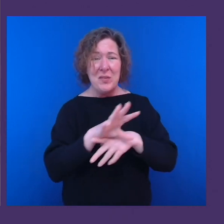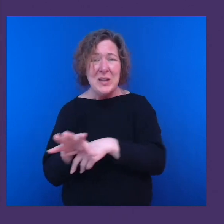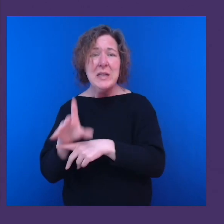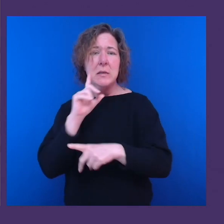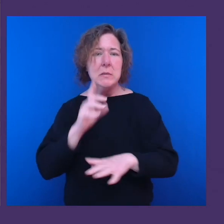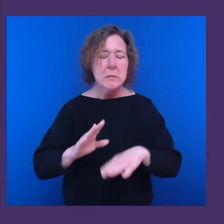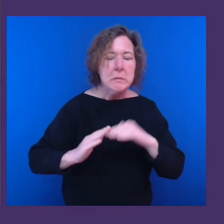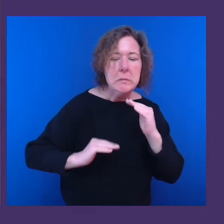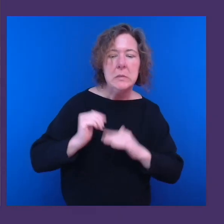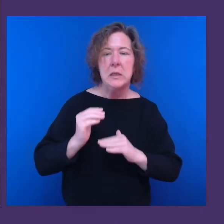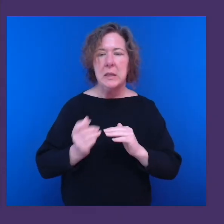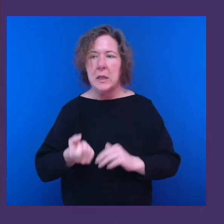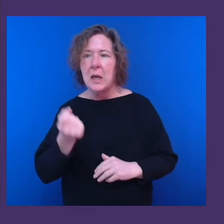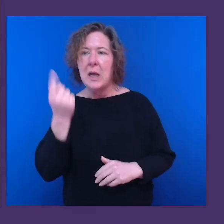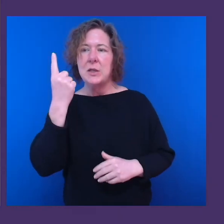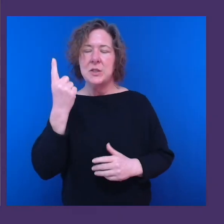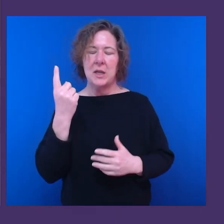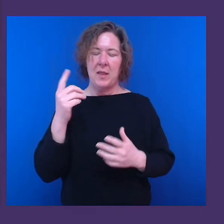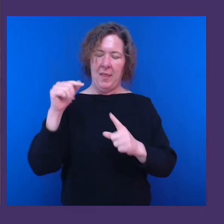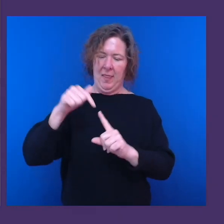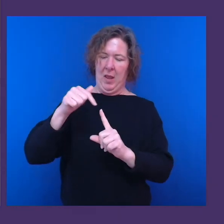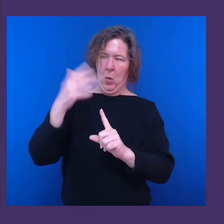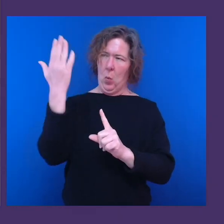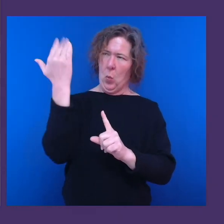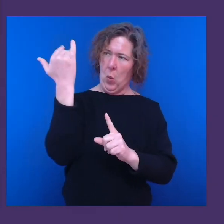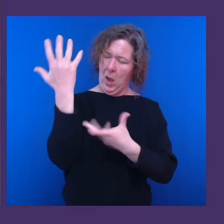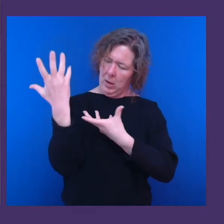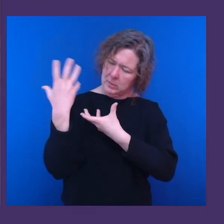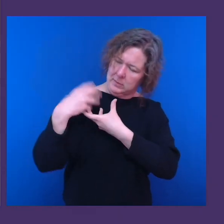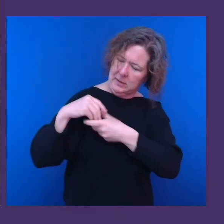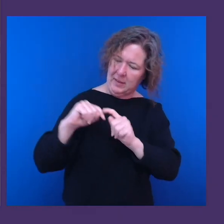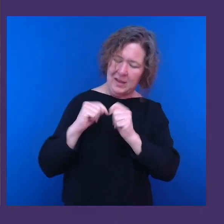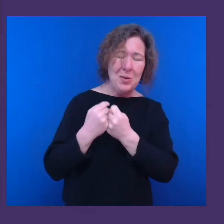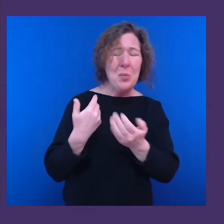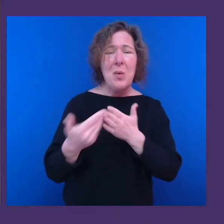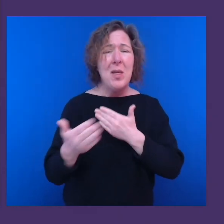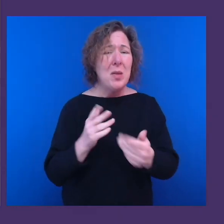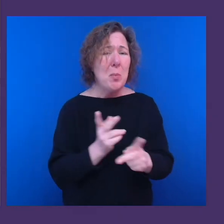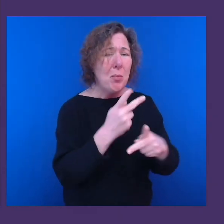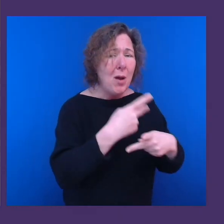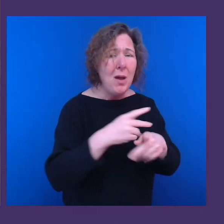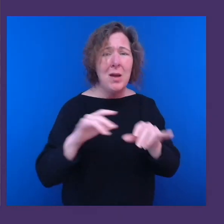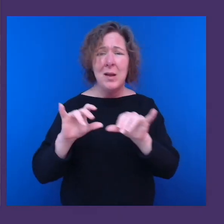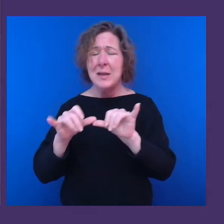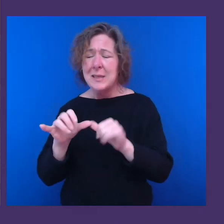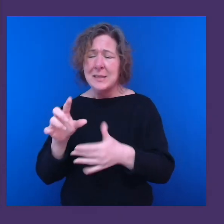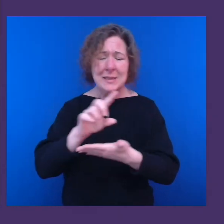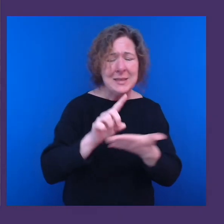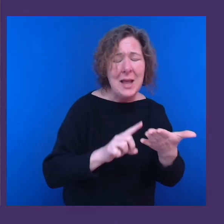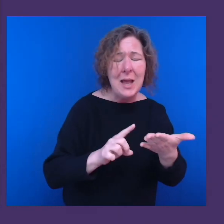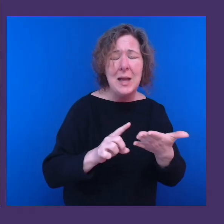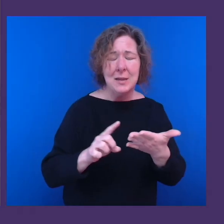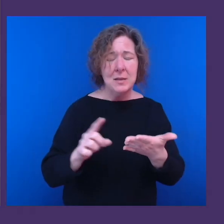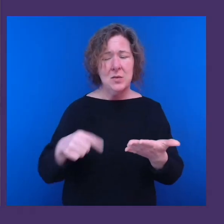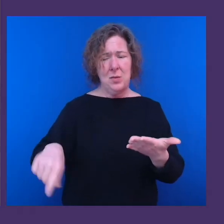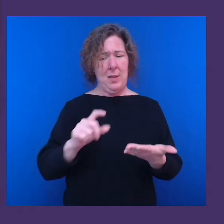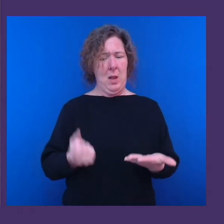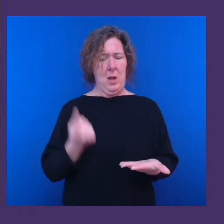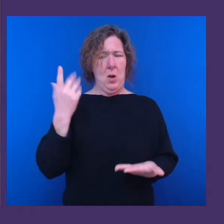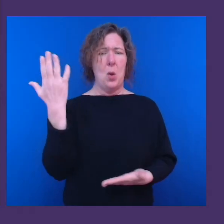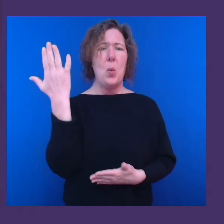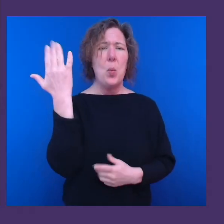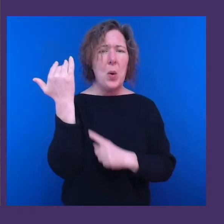why into the team, whether it's the product team, the engineering team, or the design team, so they understand why it's